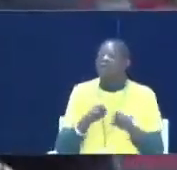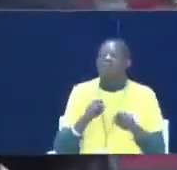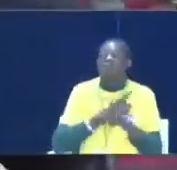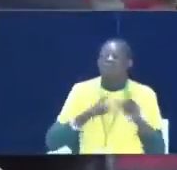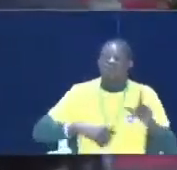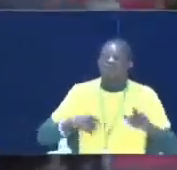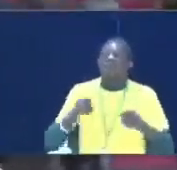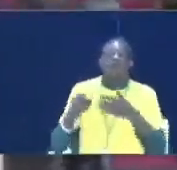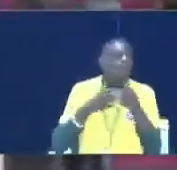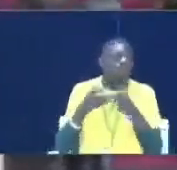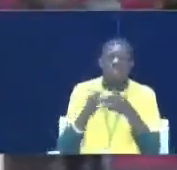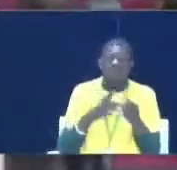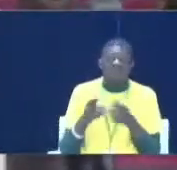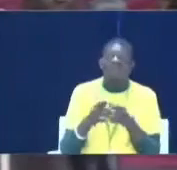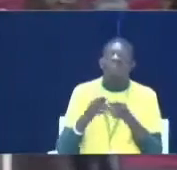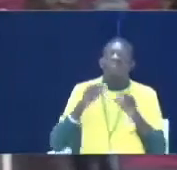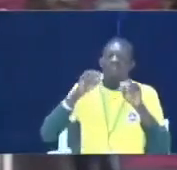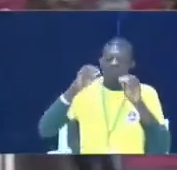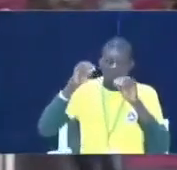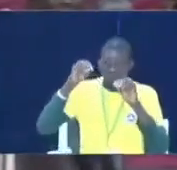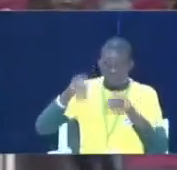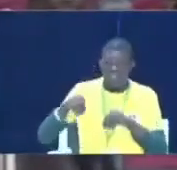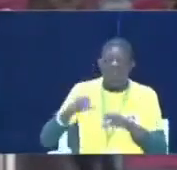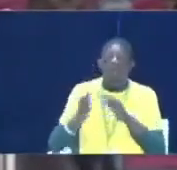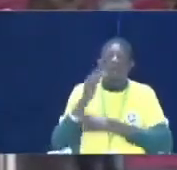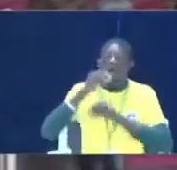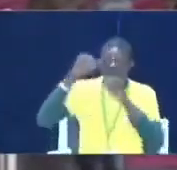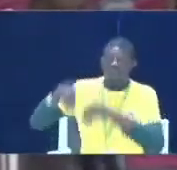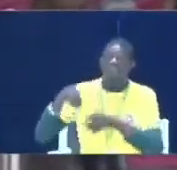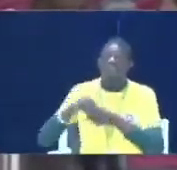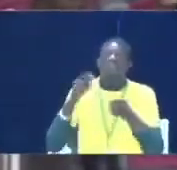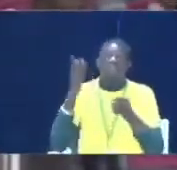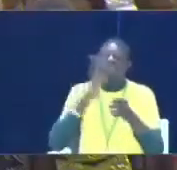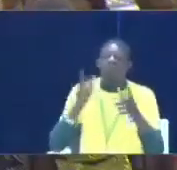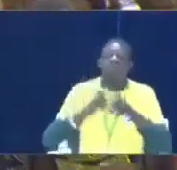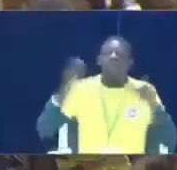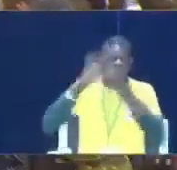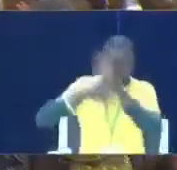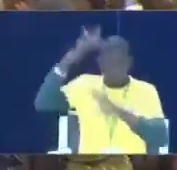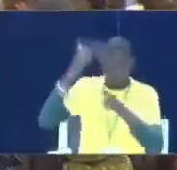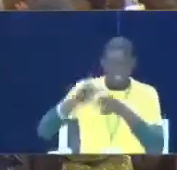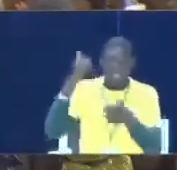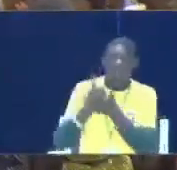liveth, whatever seed the Lord has planted in your life, there shall be an enlargement.